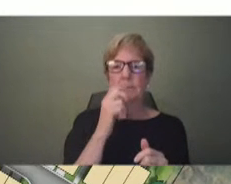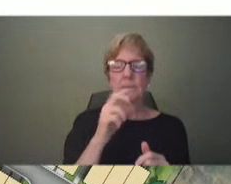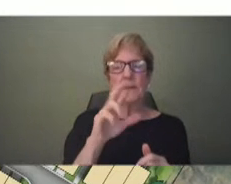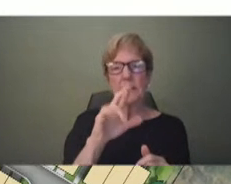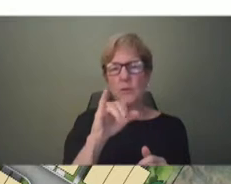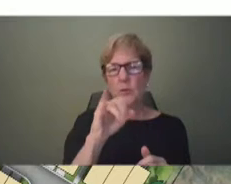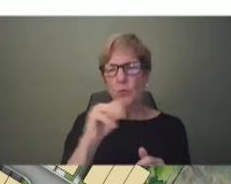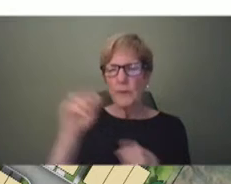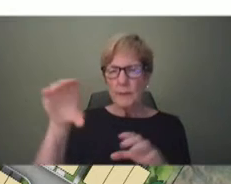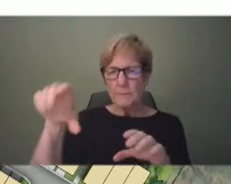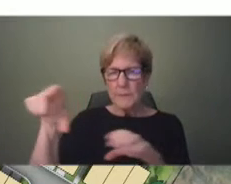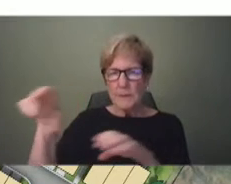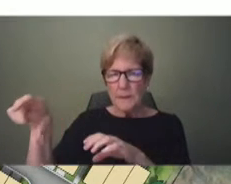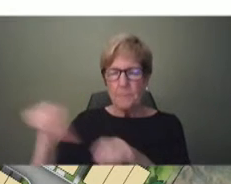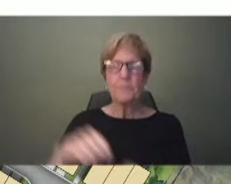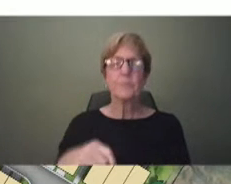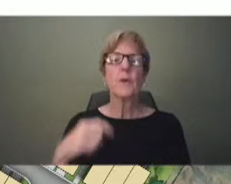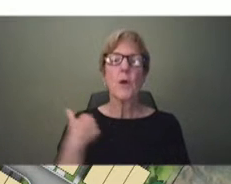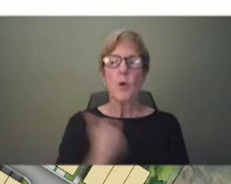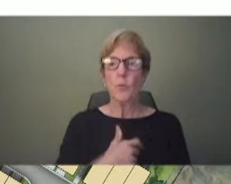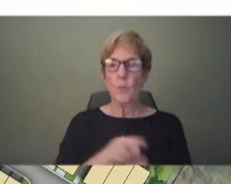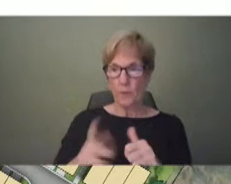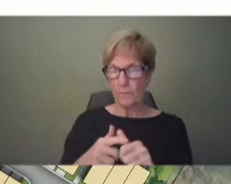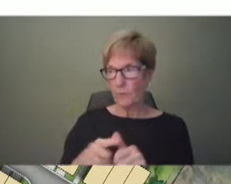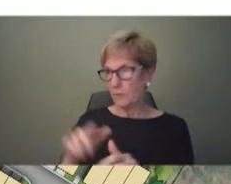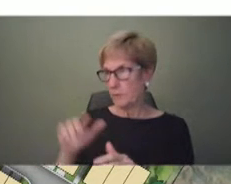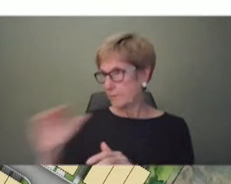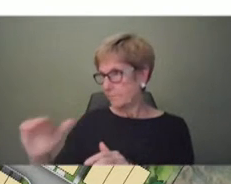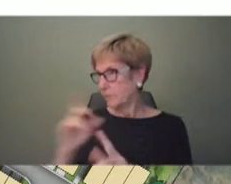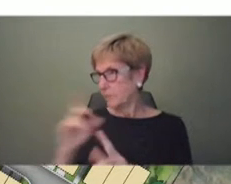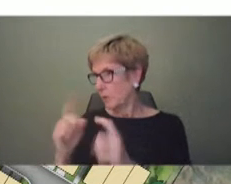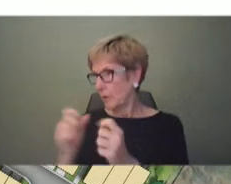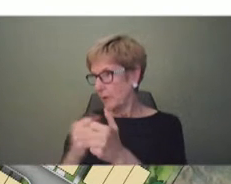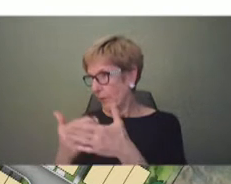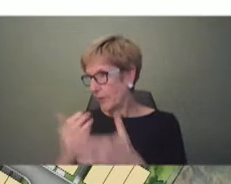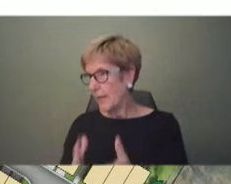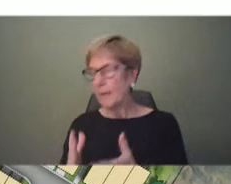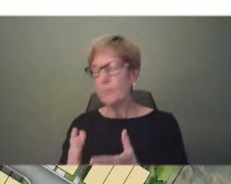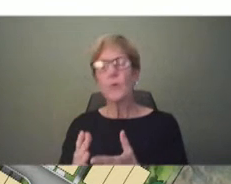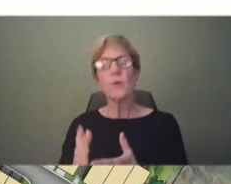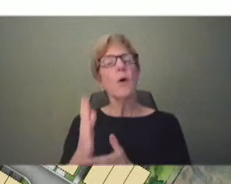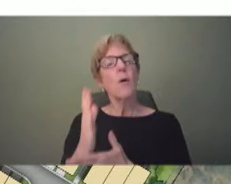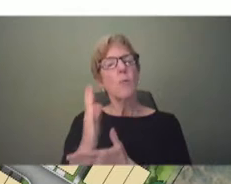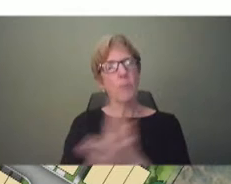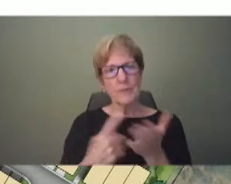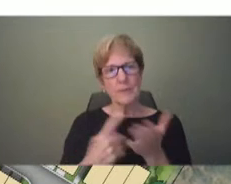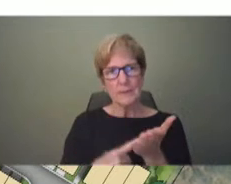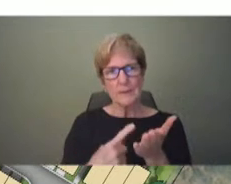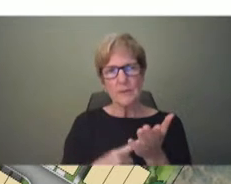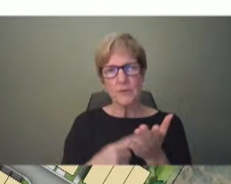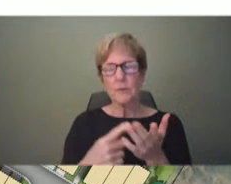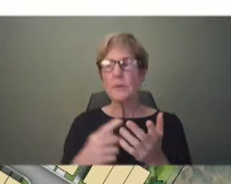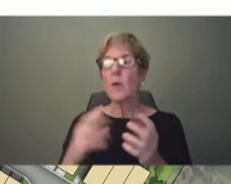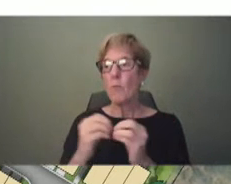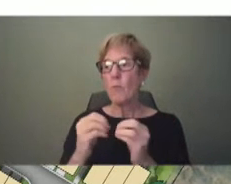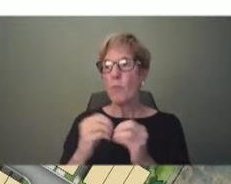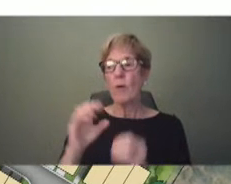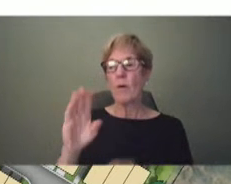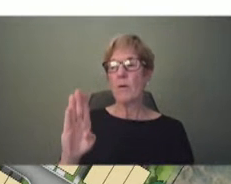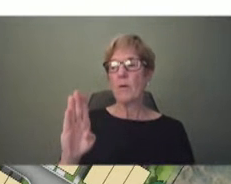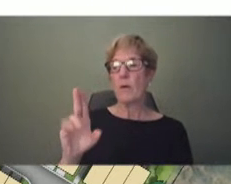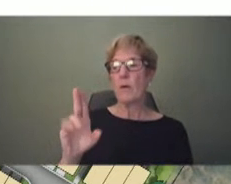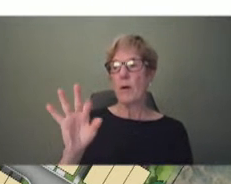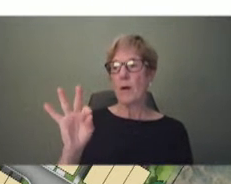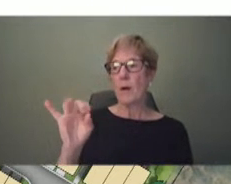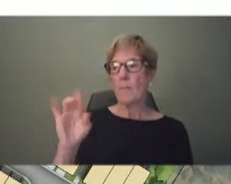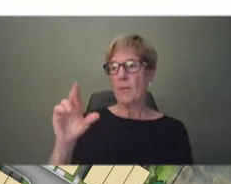mentioned when we had initial neighborhood Outreach um part of the outgrowth of that was increasing the buffers on both sides of the property we